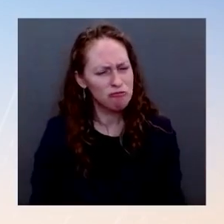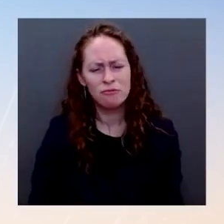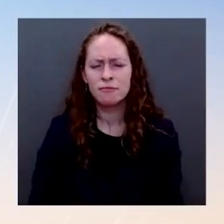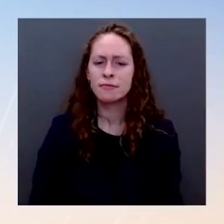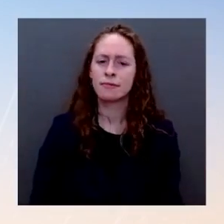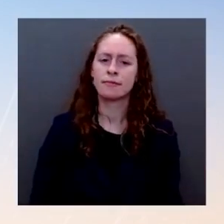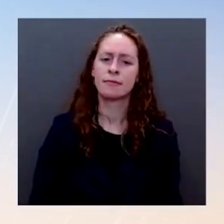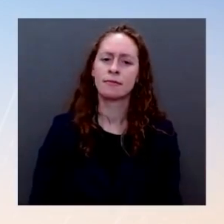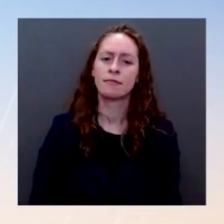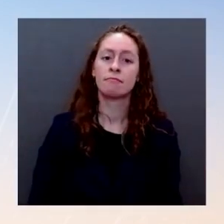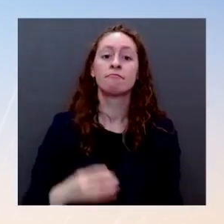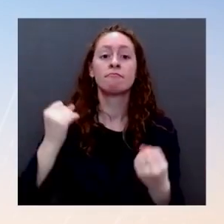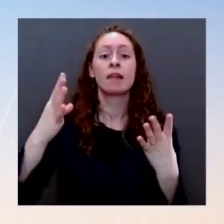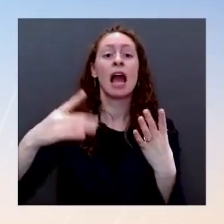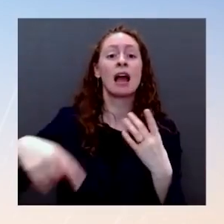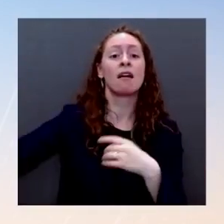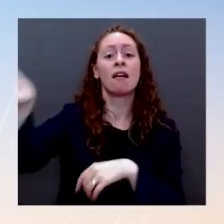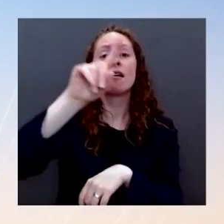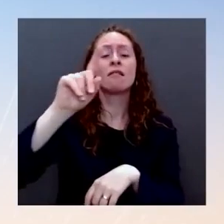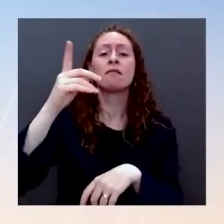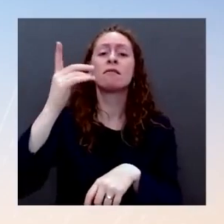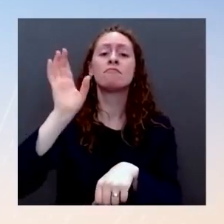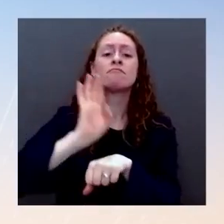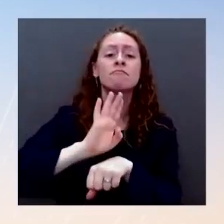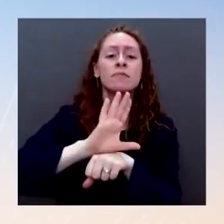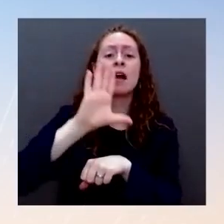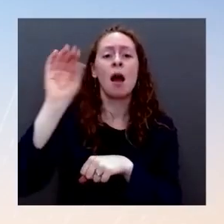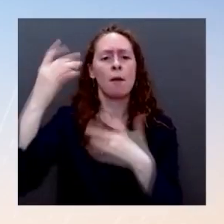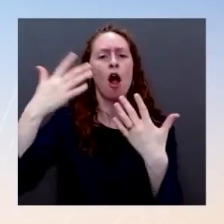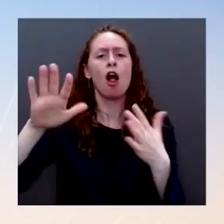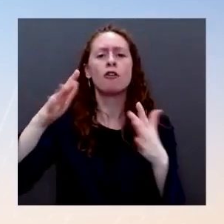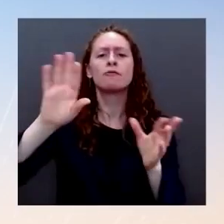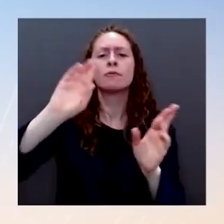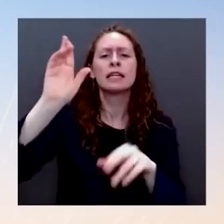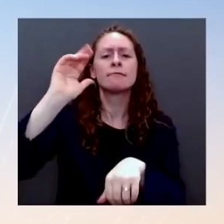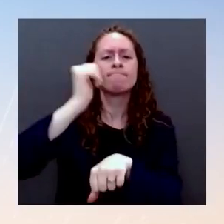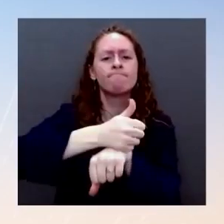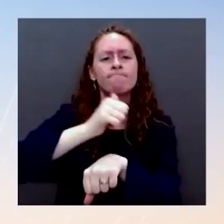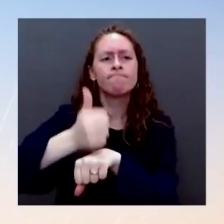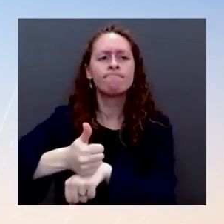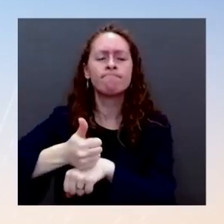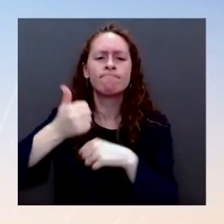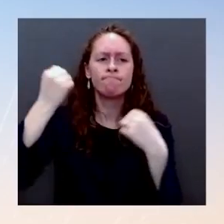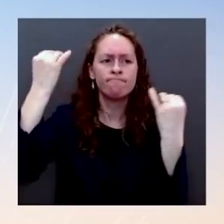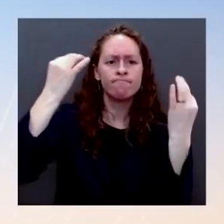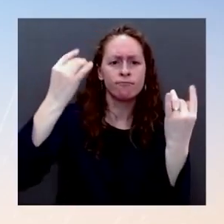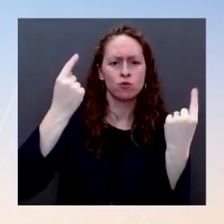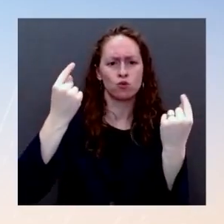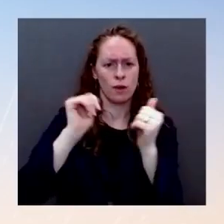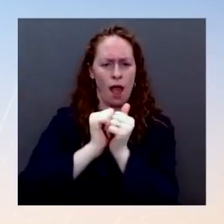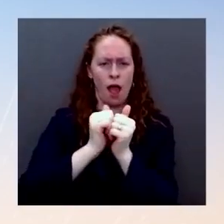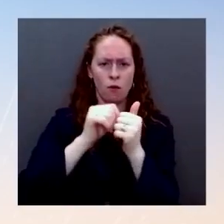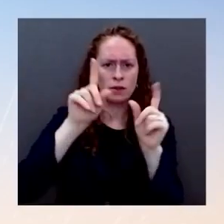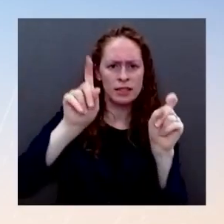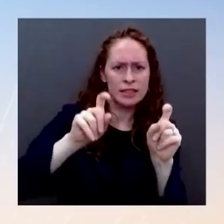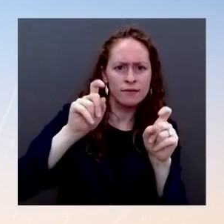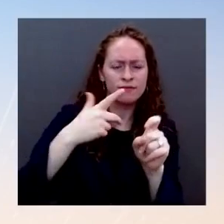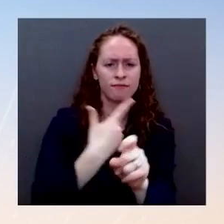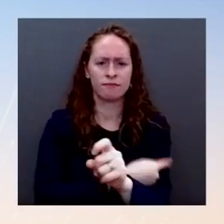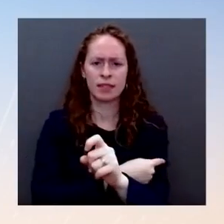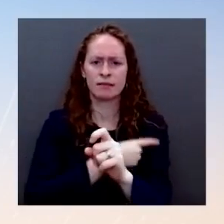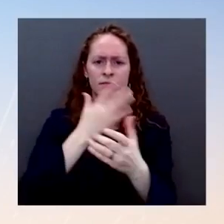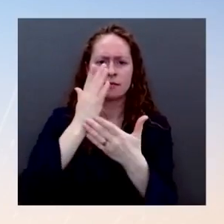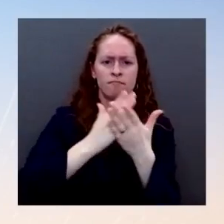requirements in different ways, company to company, employer to employer. So, and many of them have done it extremely successfully, including many